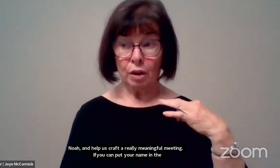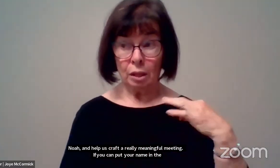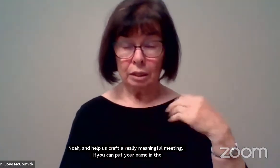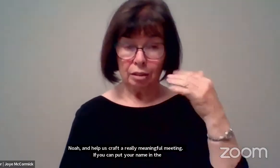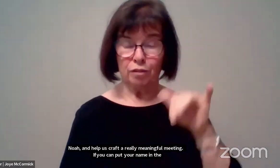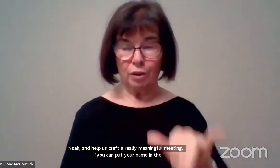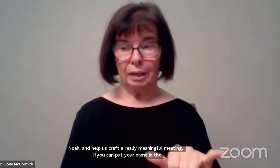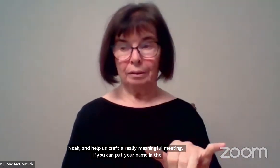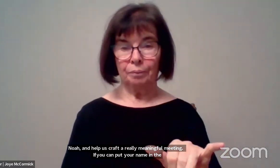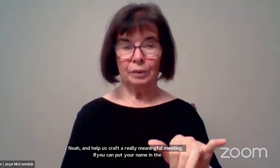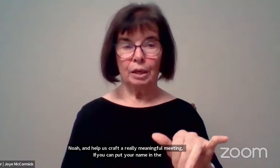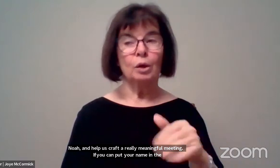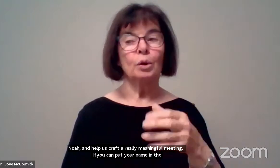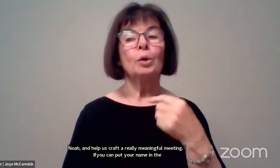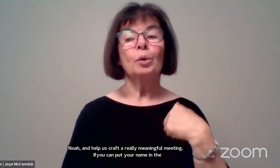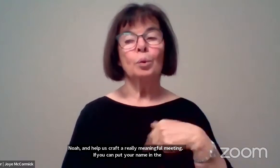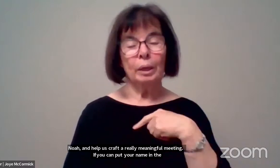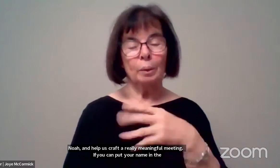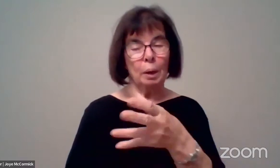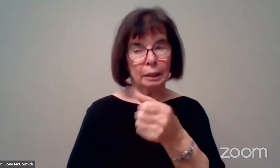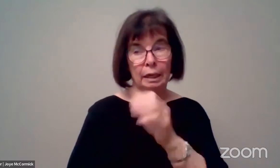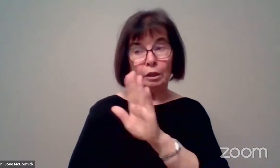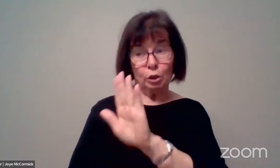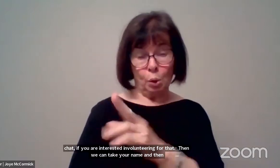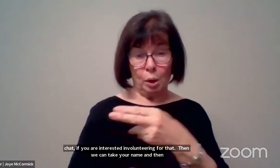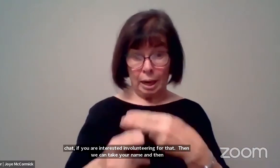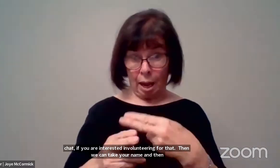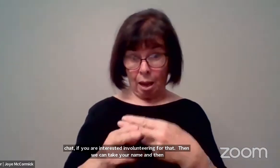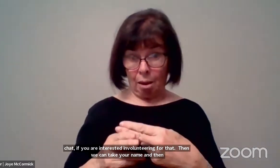then we can take your name and then we will